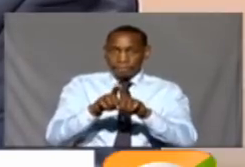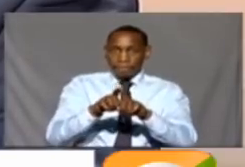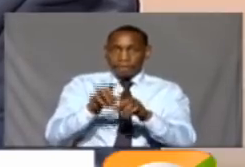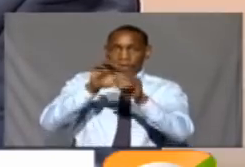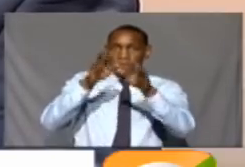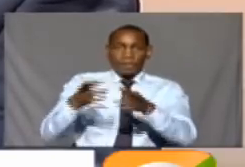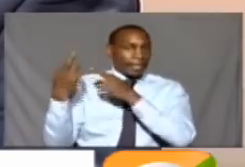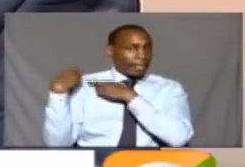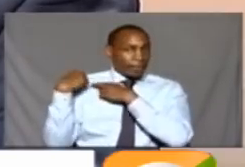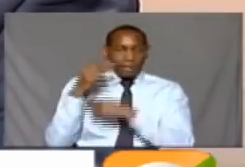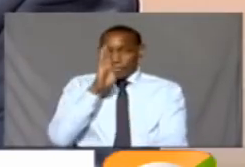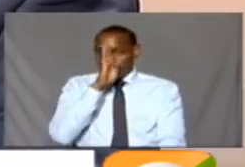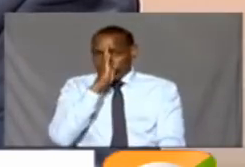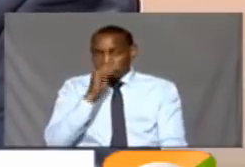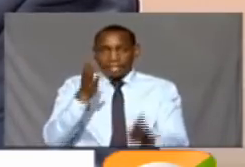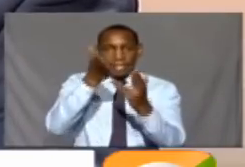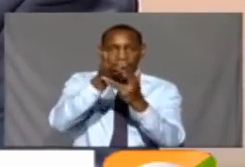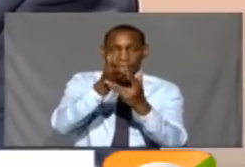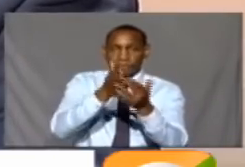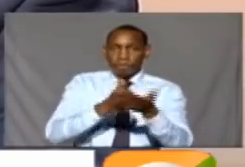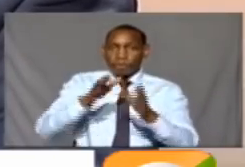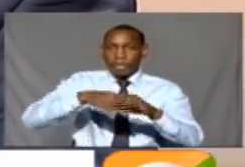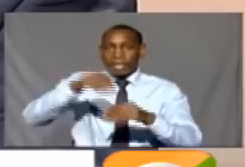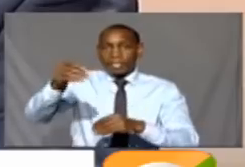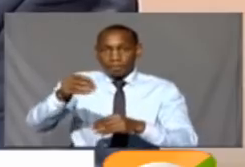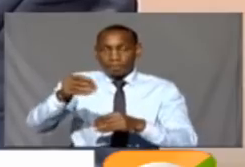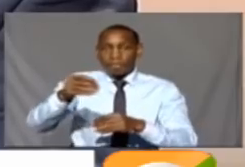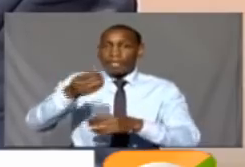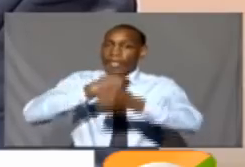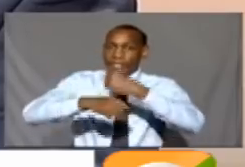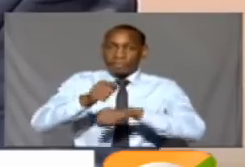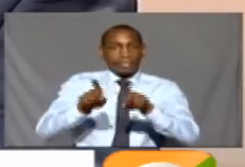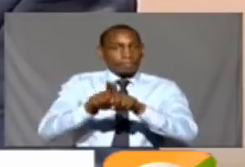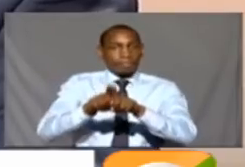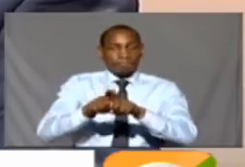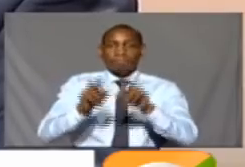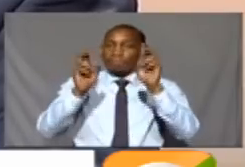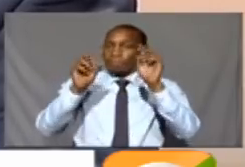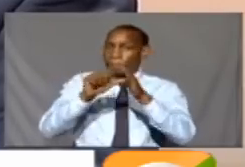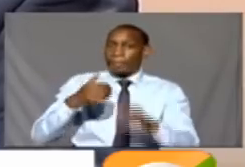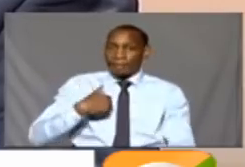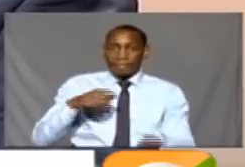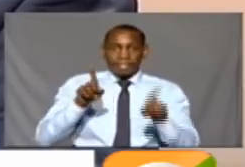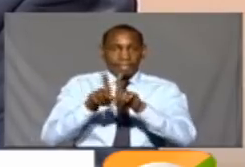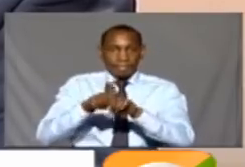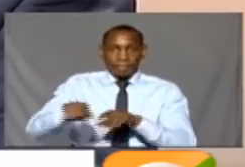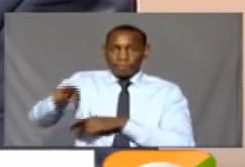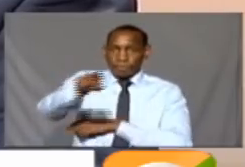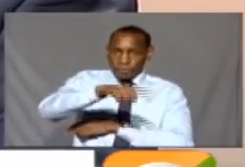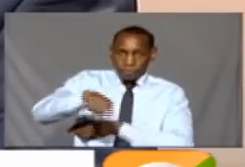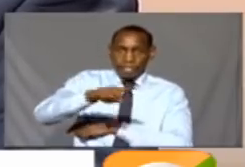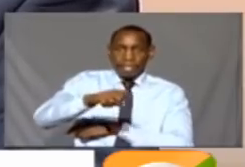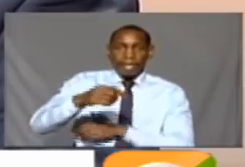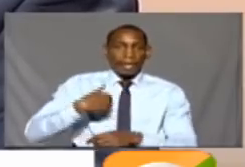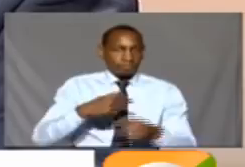issue. Interference by external forces in the electoral process has been an issue. And that is what brought us to near